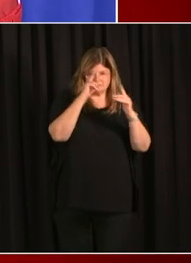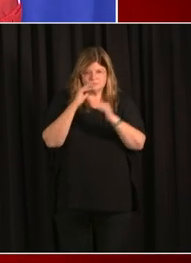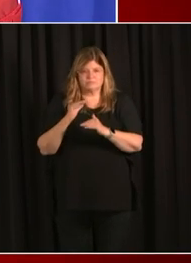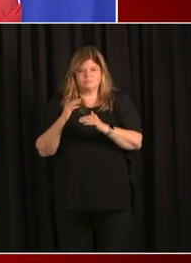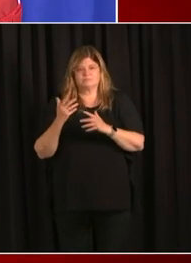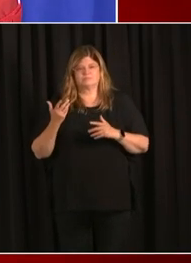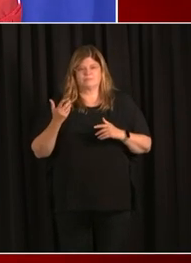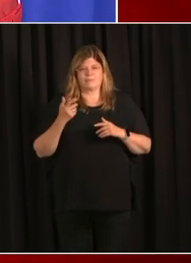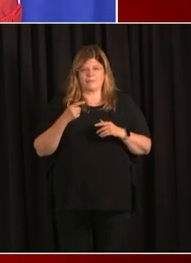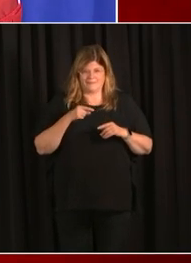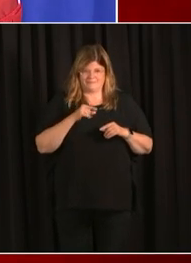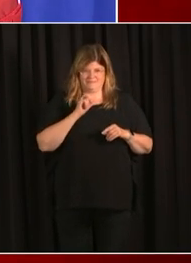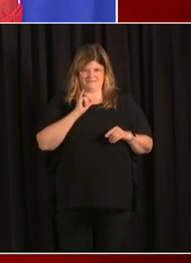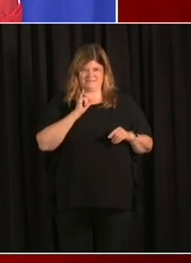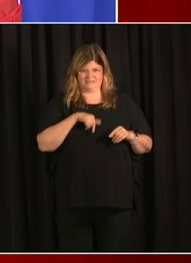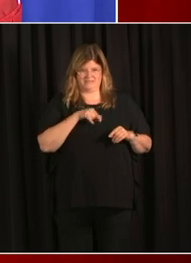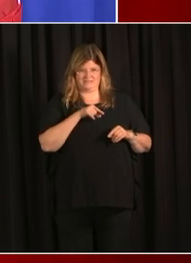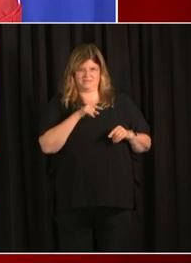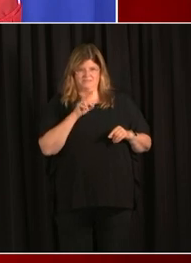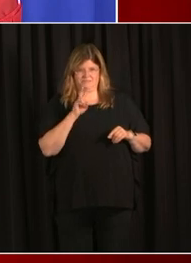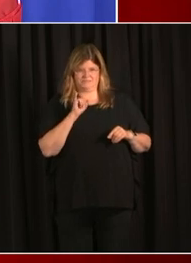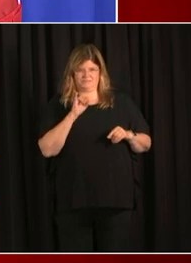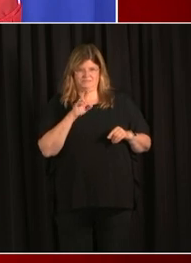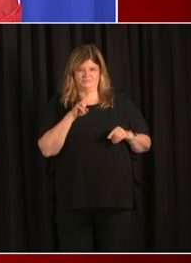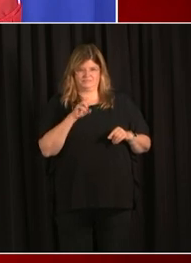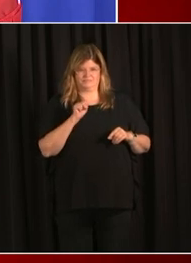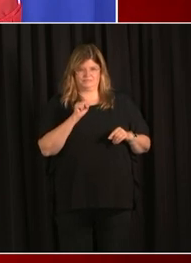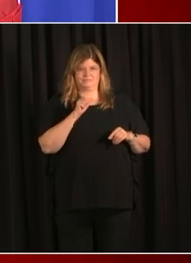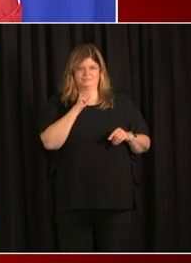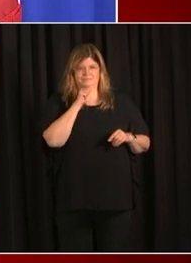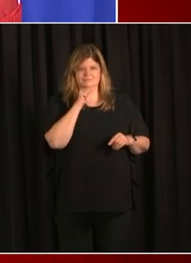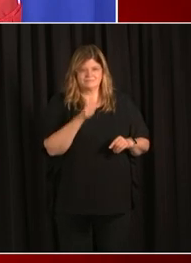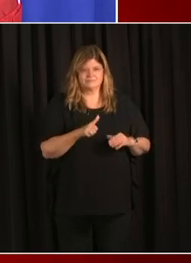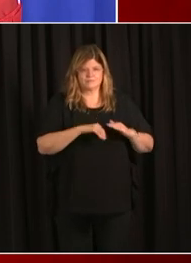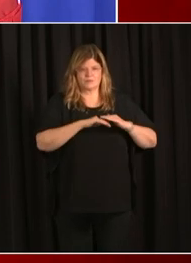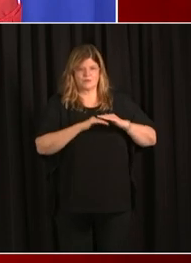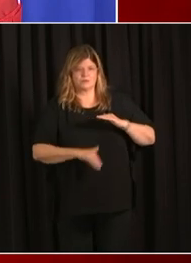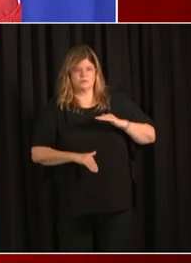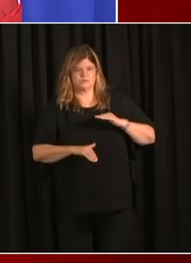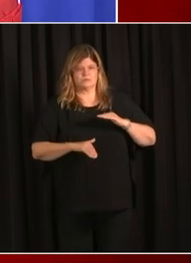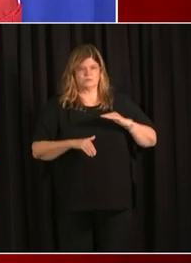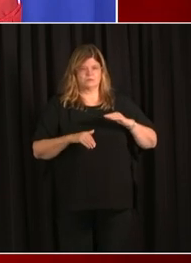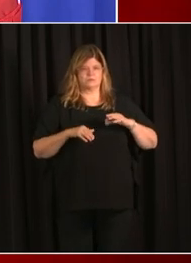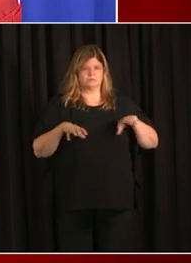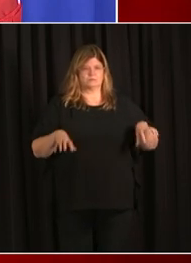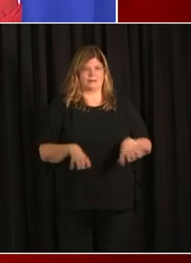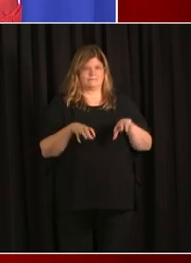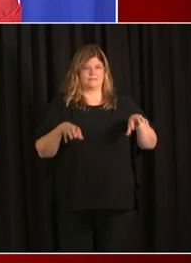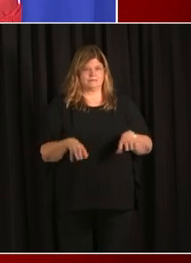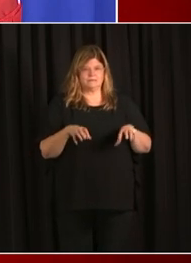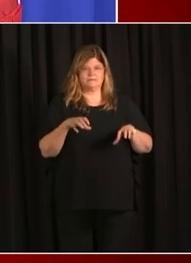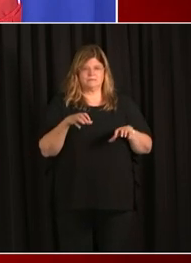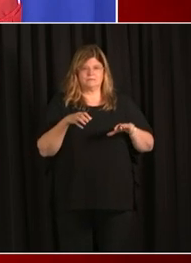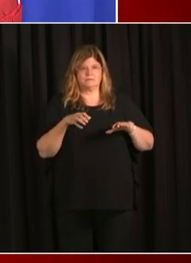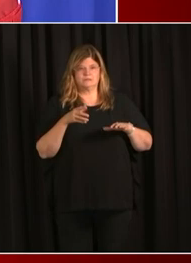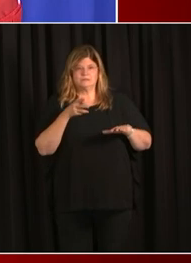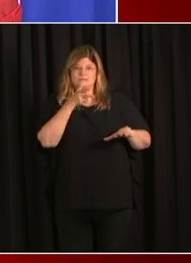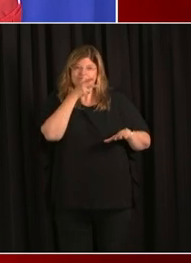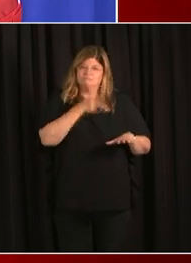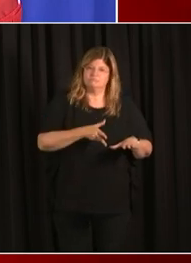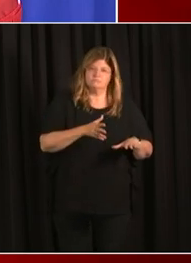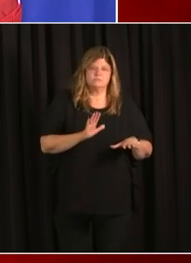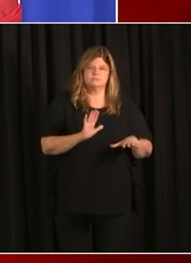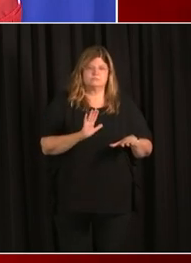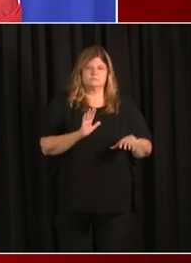think that the virus has underperformed in this city because of the willingness